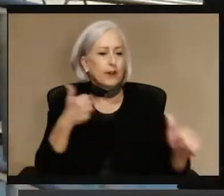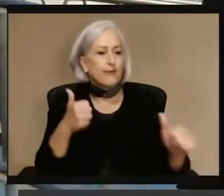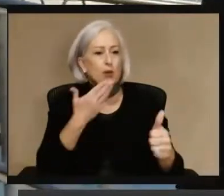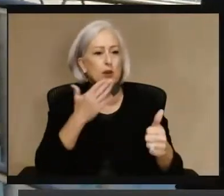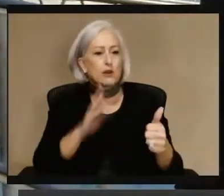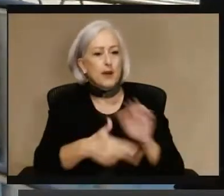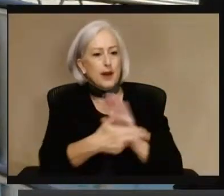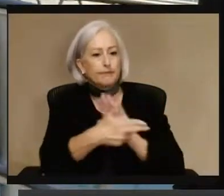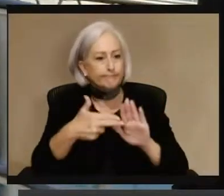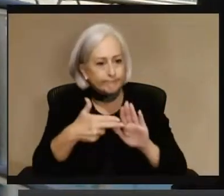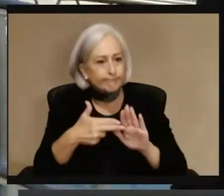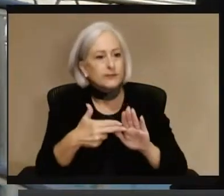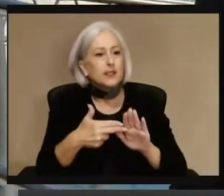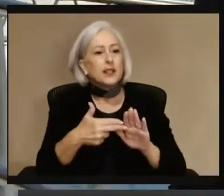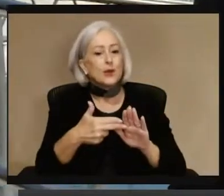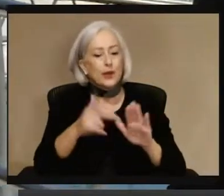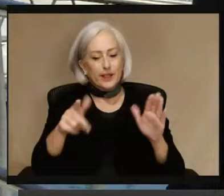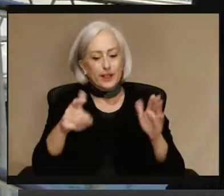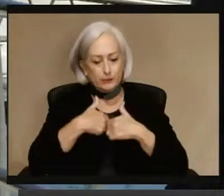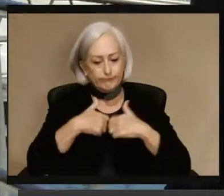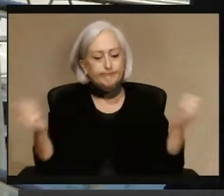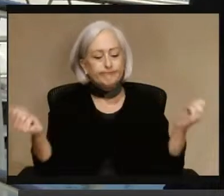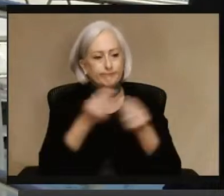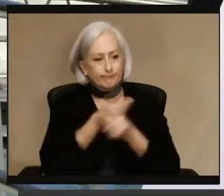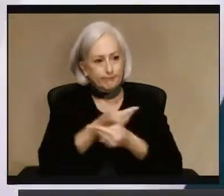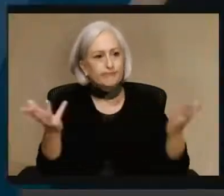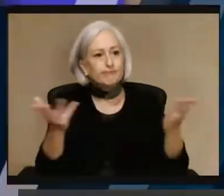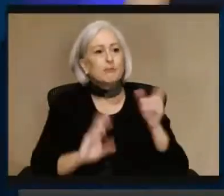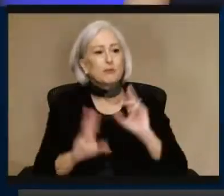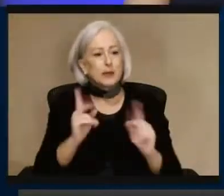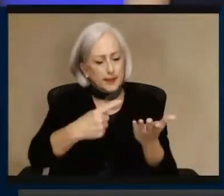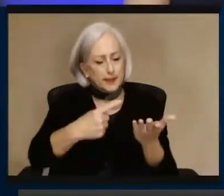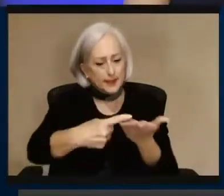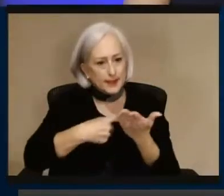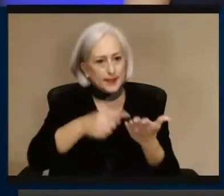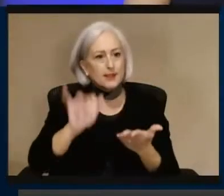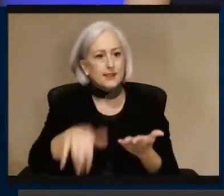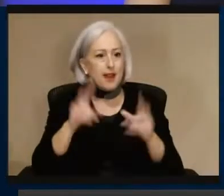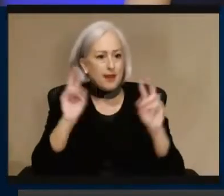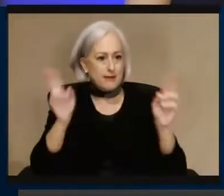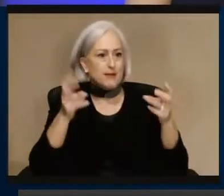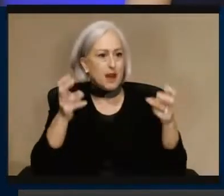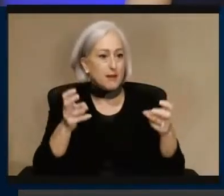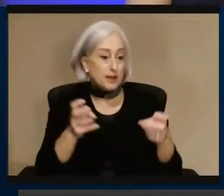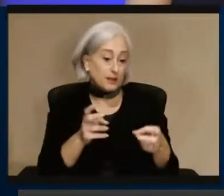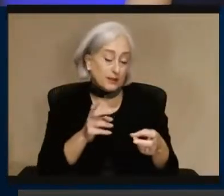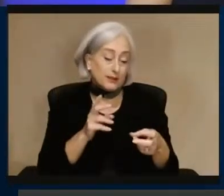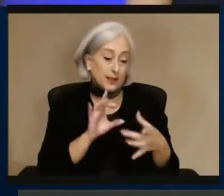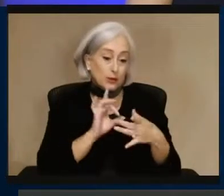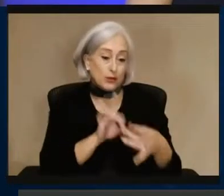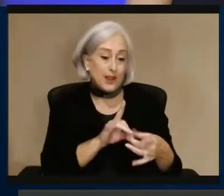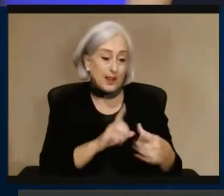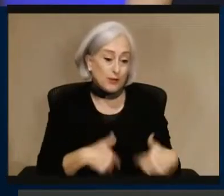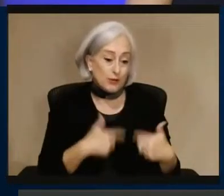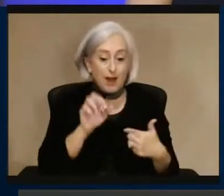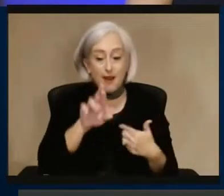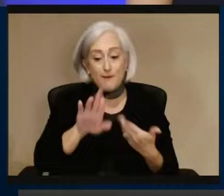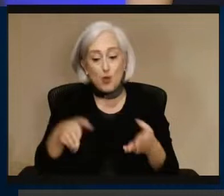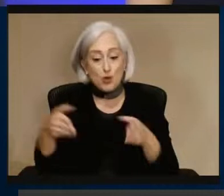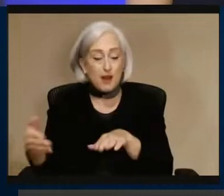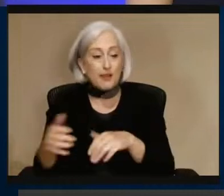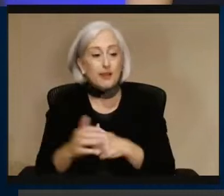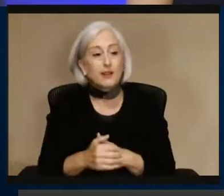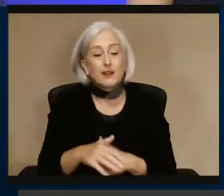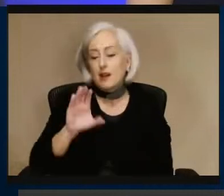the open, and talk about it. It's a matter of life and death. And that's what we're going to do here this morning. Carl's parents, Bob and